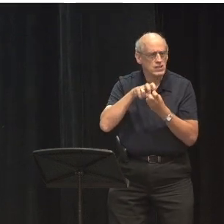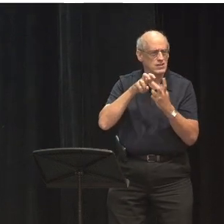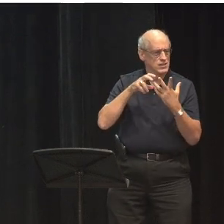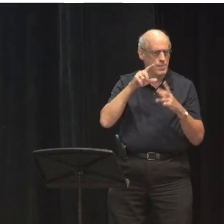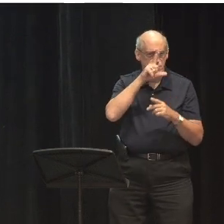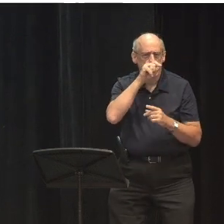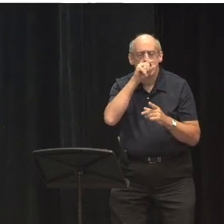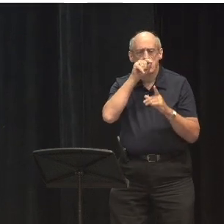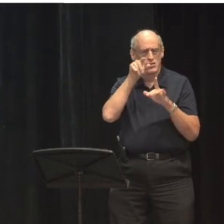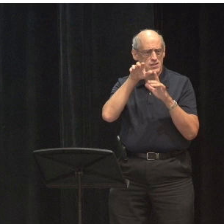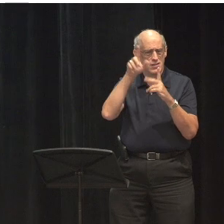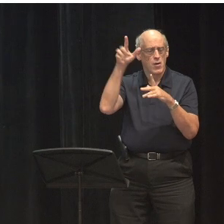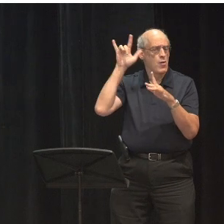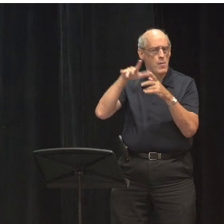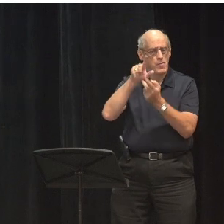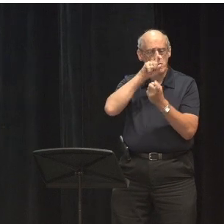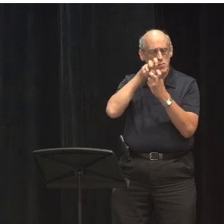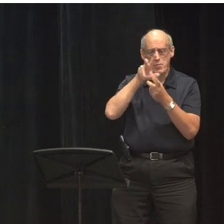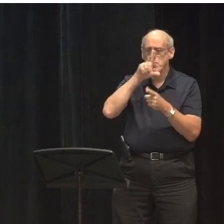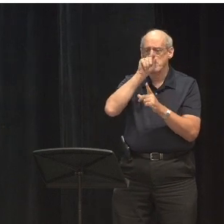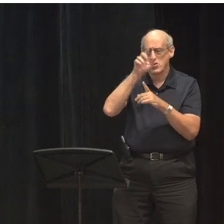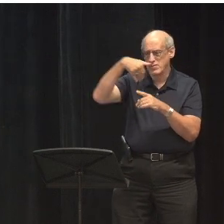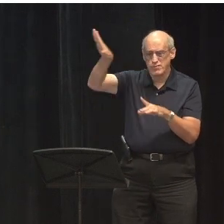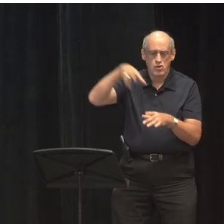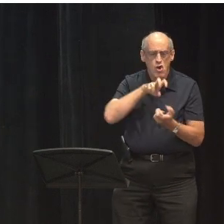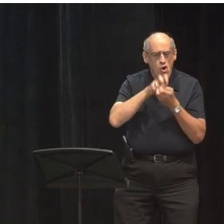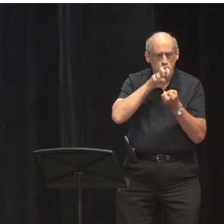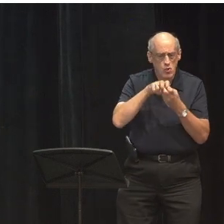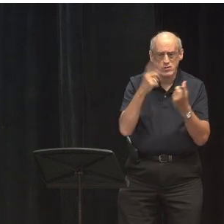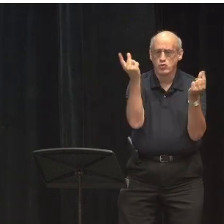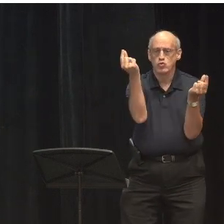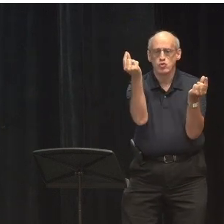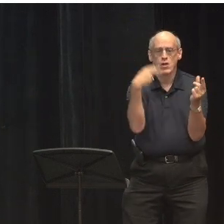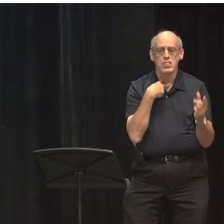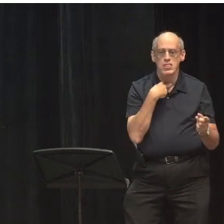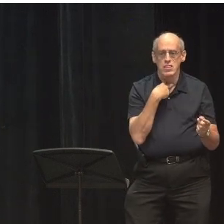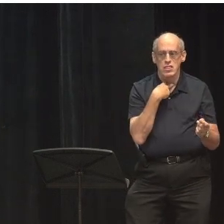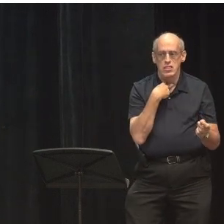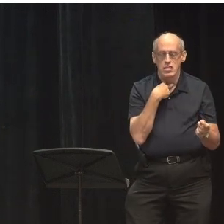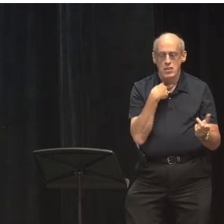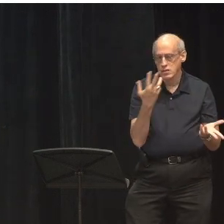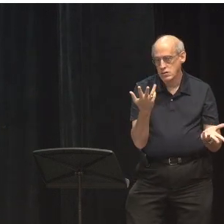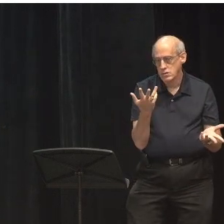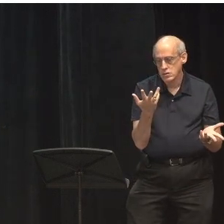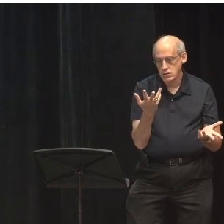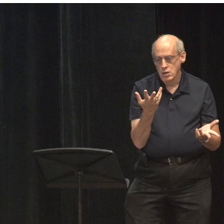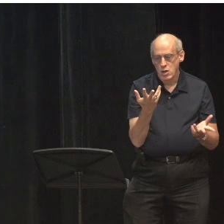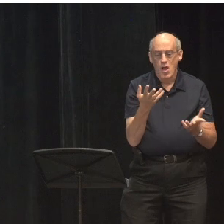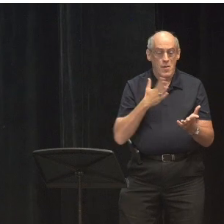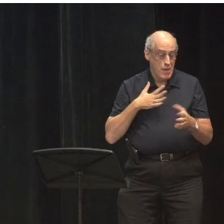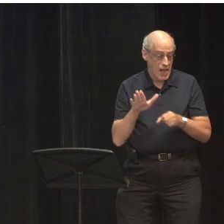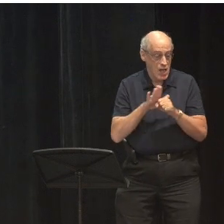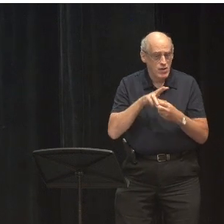Birds hopefully can fly off and find other places to nest. Squirrels have no place to go. I don't know what else lives here, but certainly we have squirrels. And while